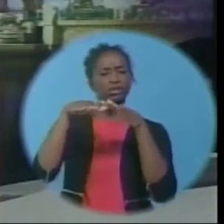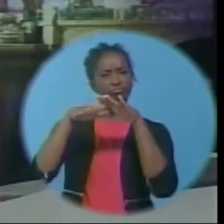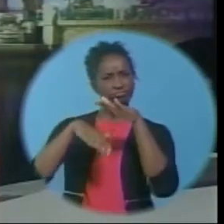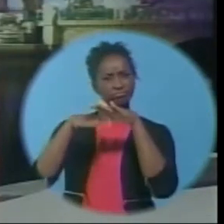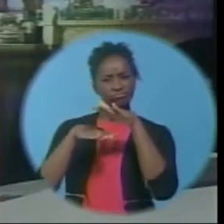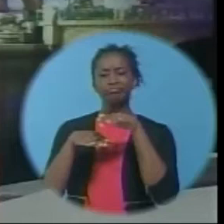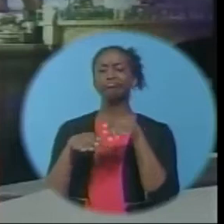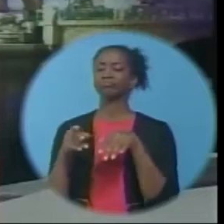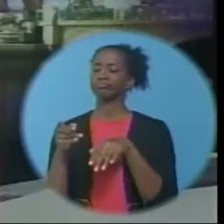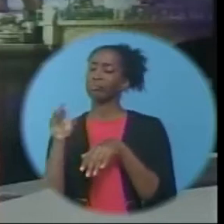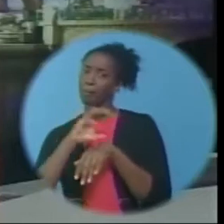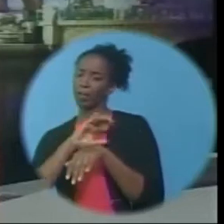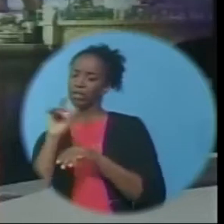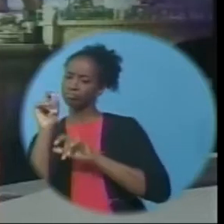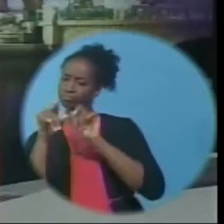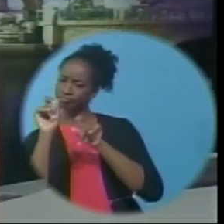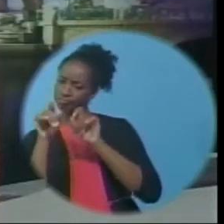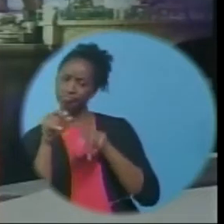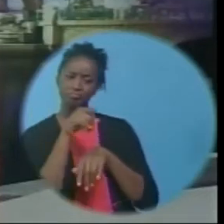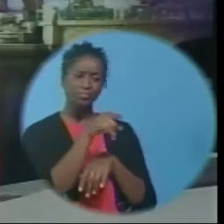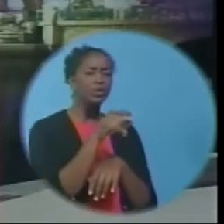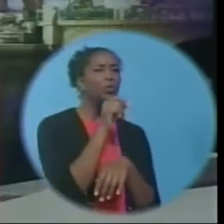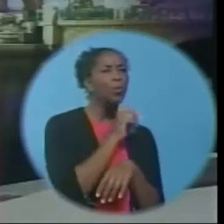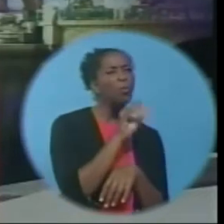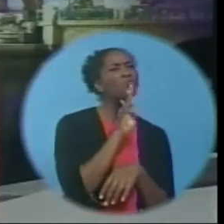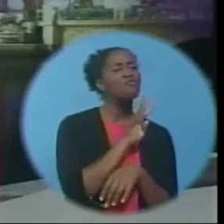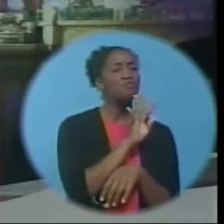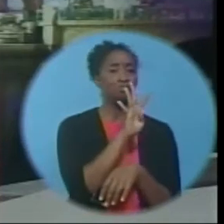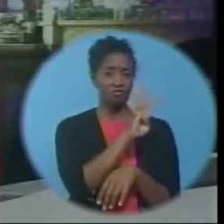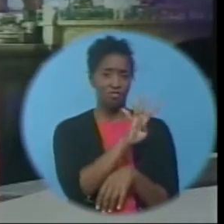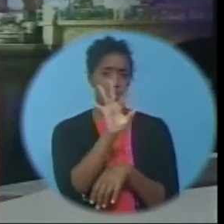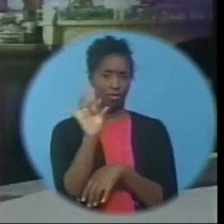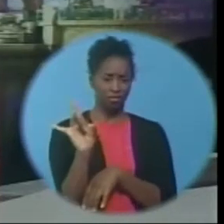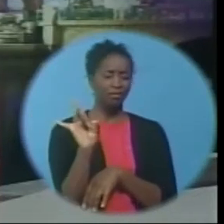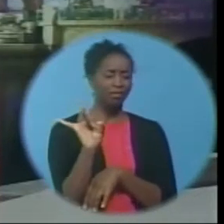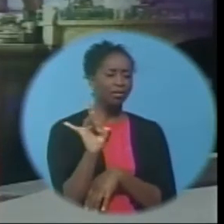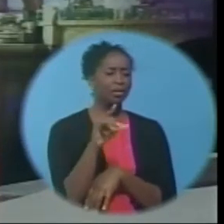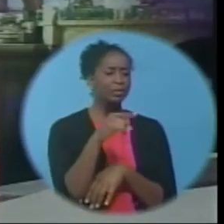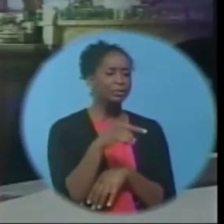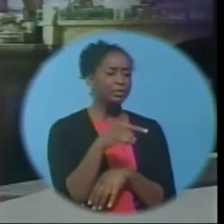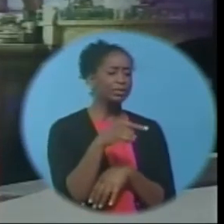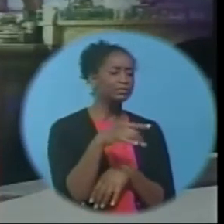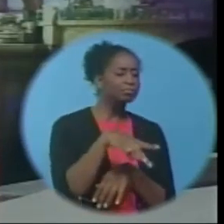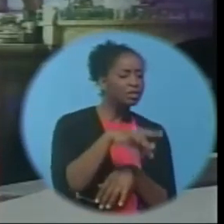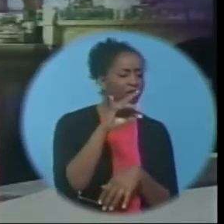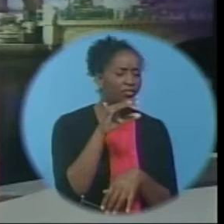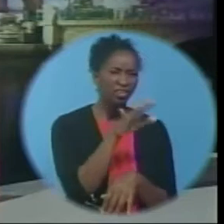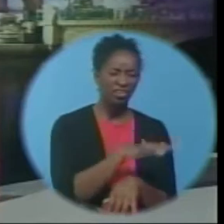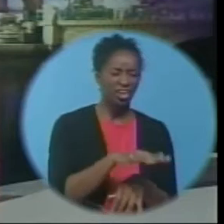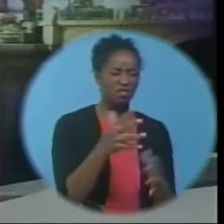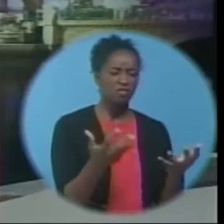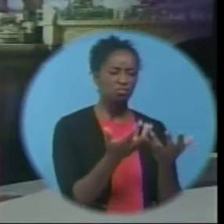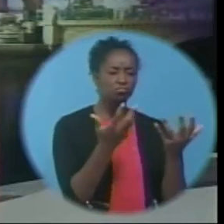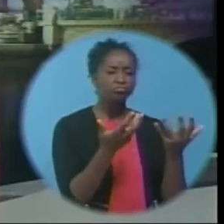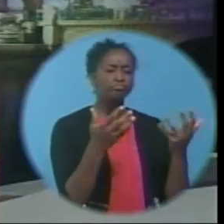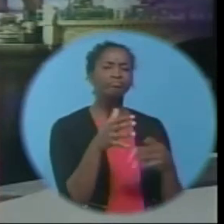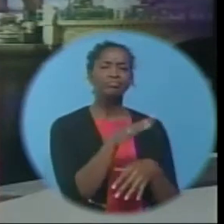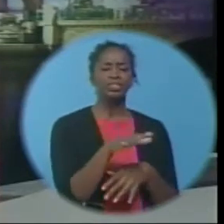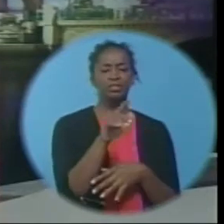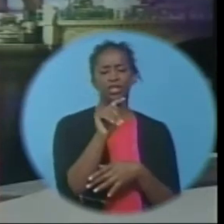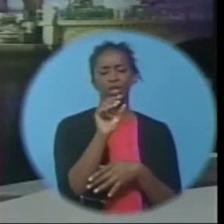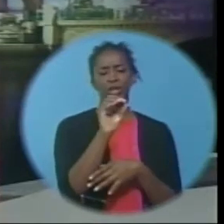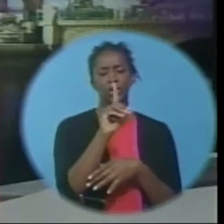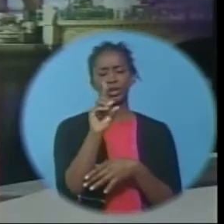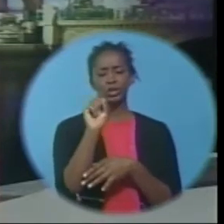investigations. 48-year-old Spooner of number 1 Poolland St. John was discovered lying face down in a bushy area at Toddsland in